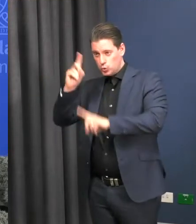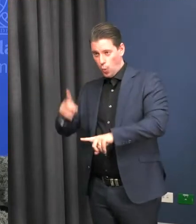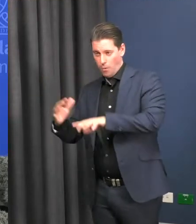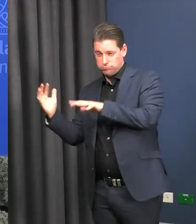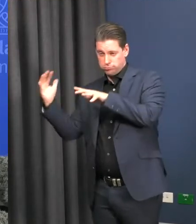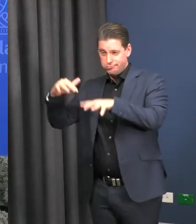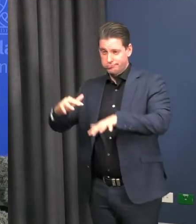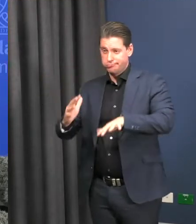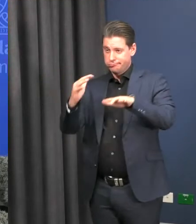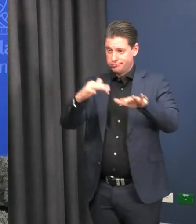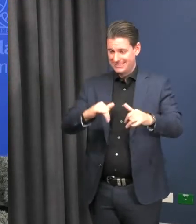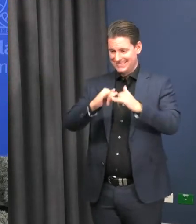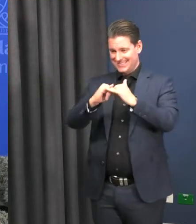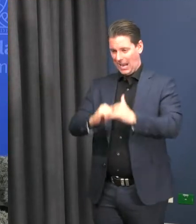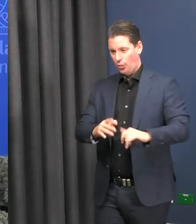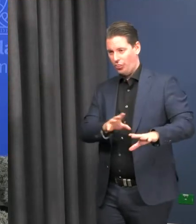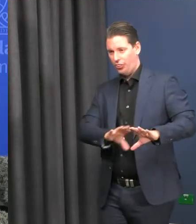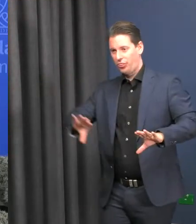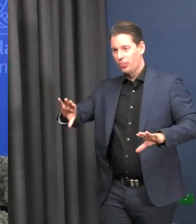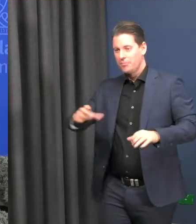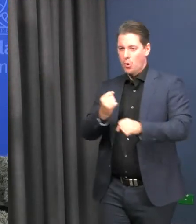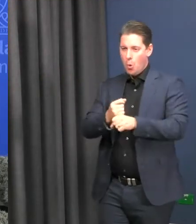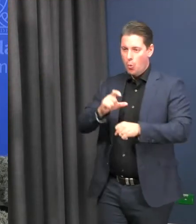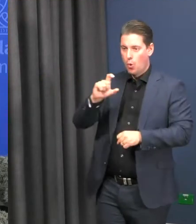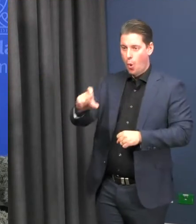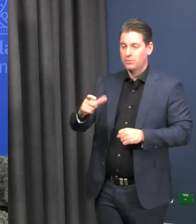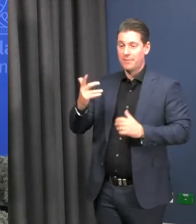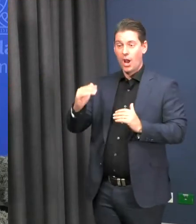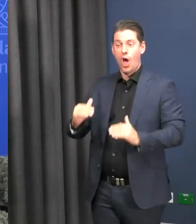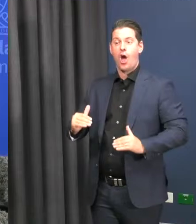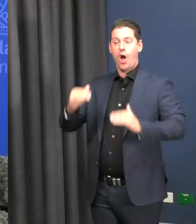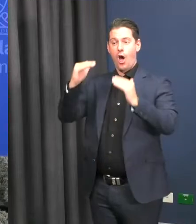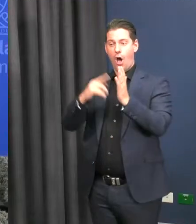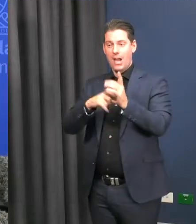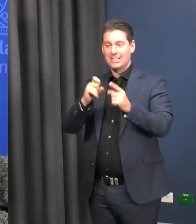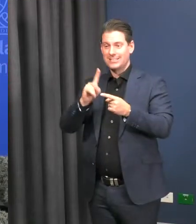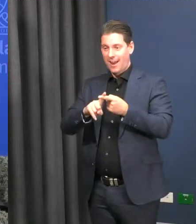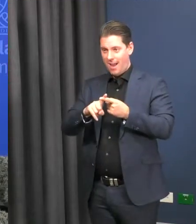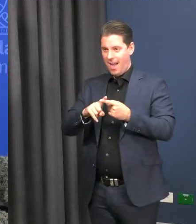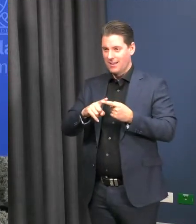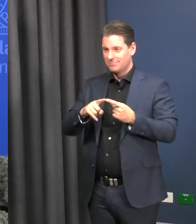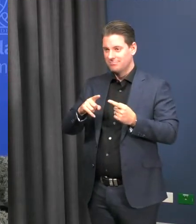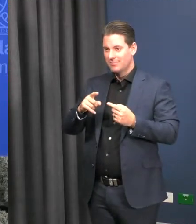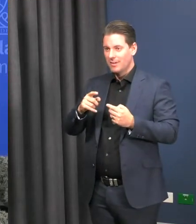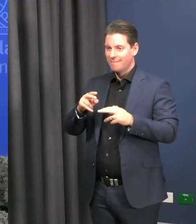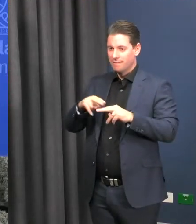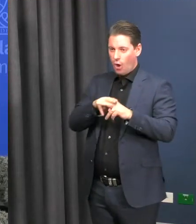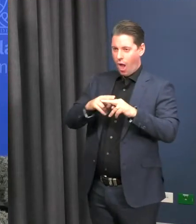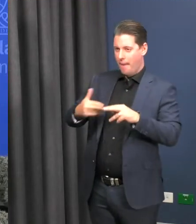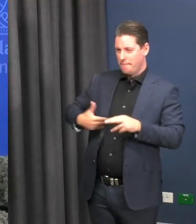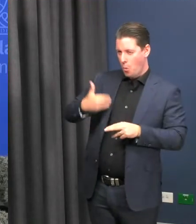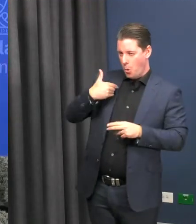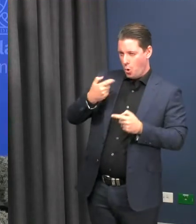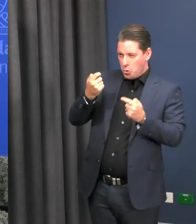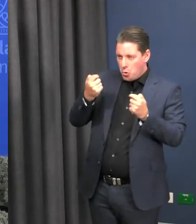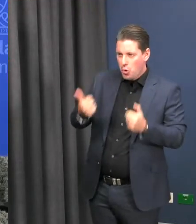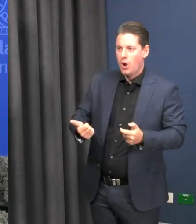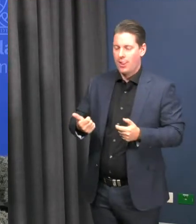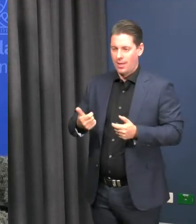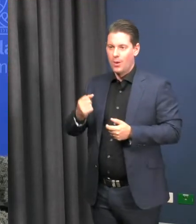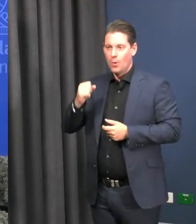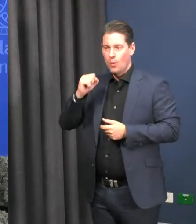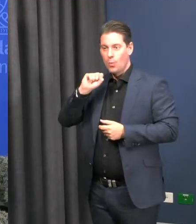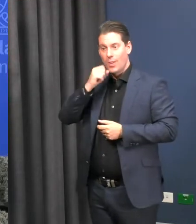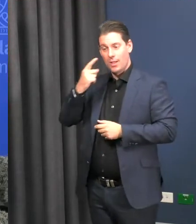it crosses, likely near the high tide that happens in the early hours of Friday morning, we will see elevated